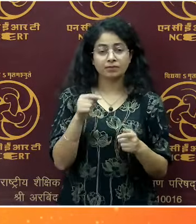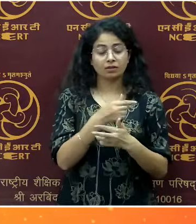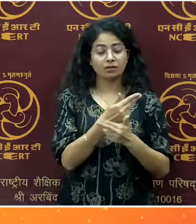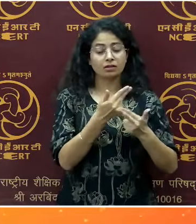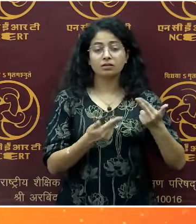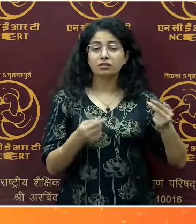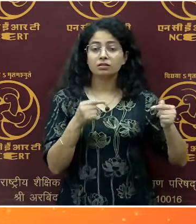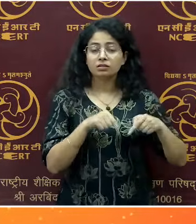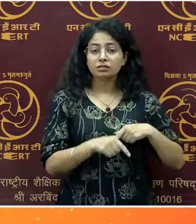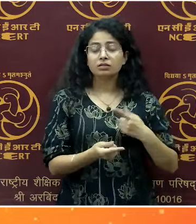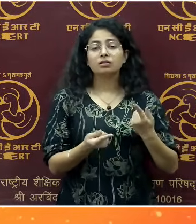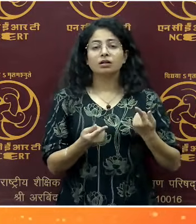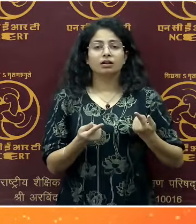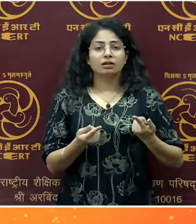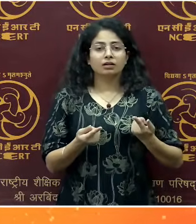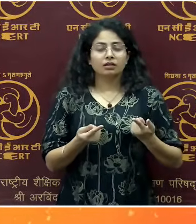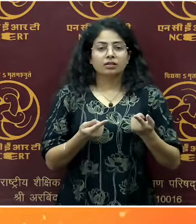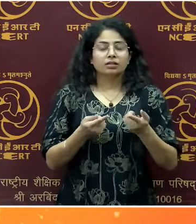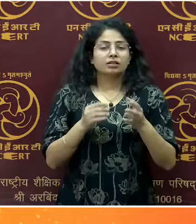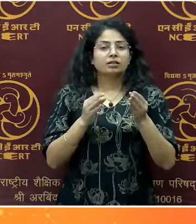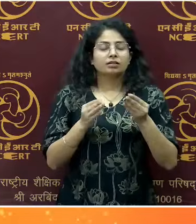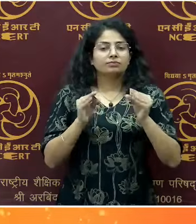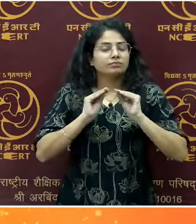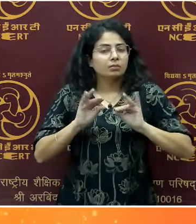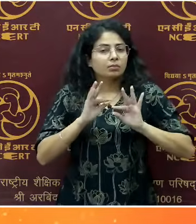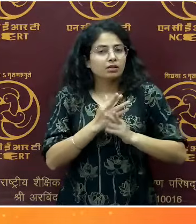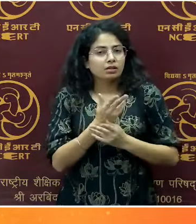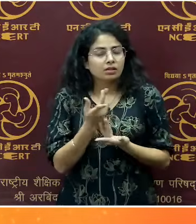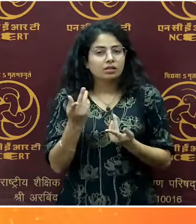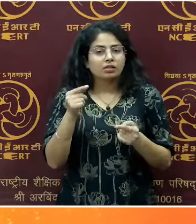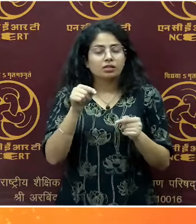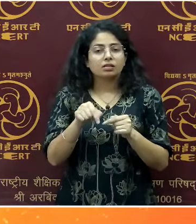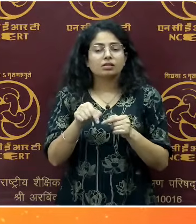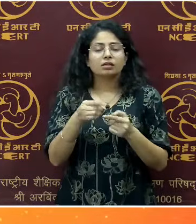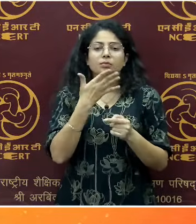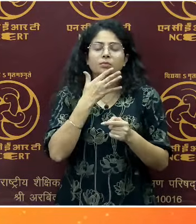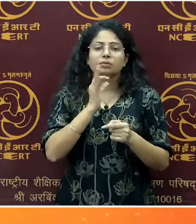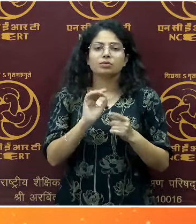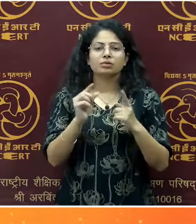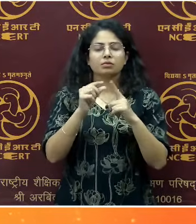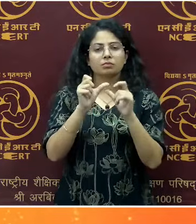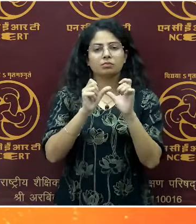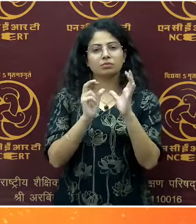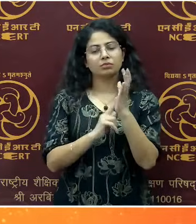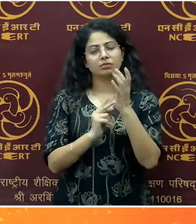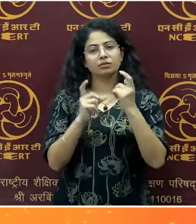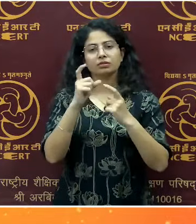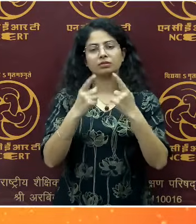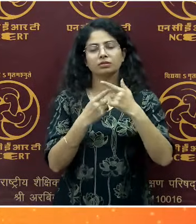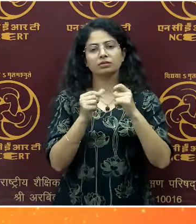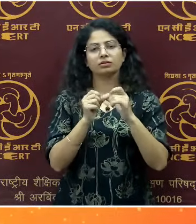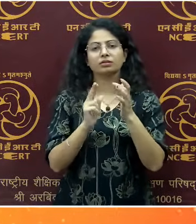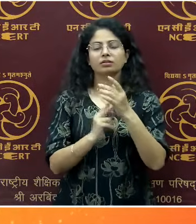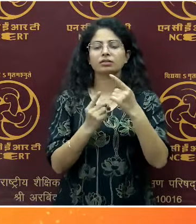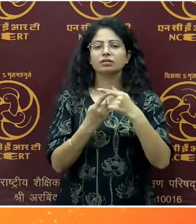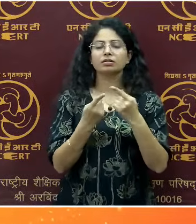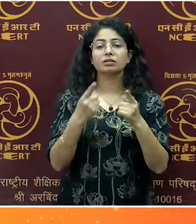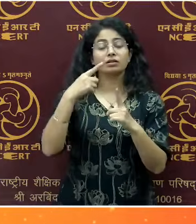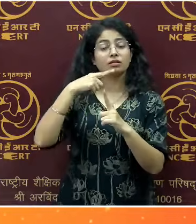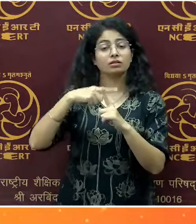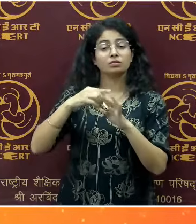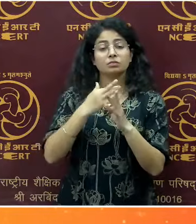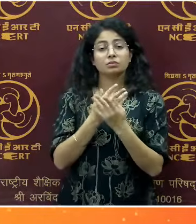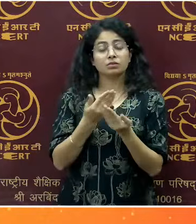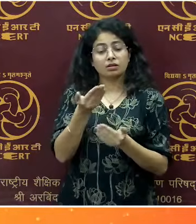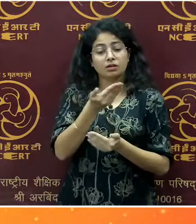of kindness, the story, the lessons, we relate to this, and this is the beauty of Panchatantra stories. Right. And Yes. also we see that